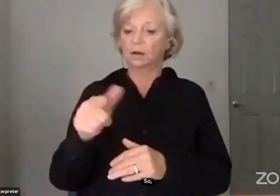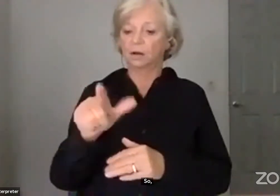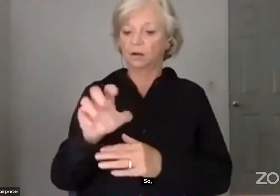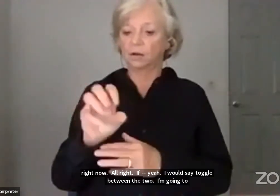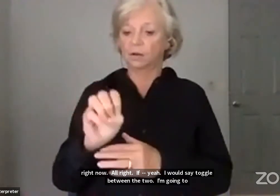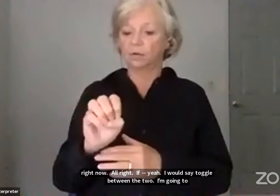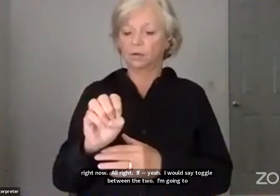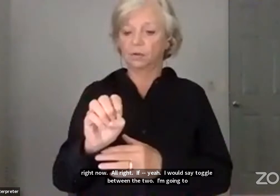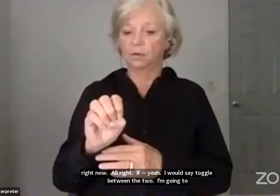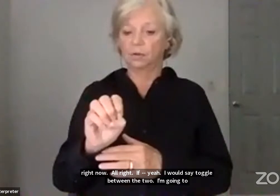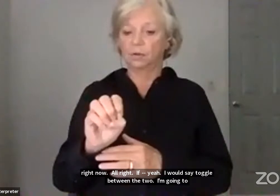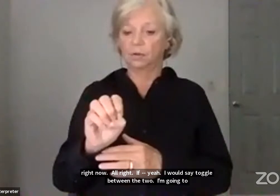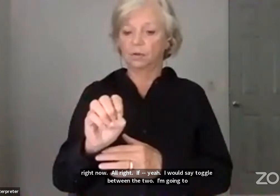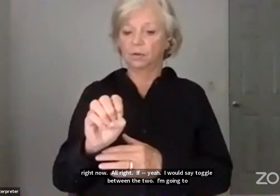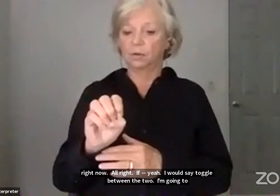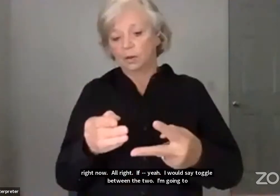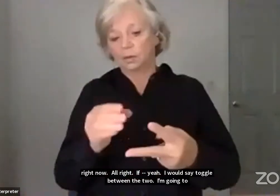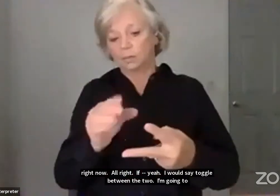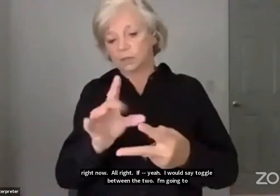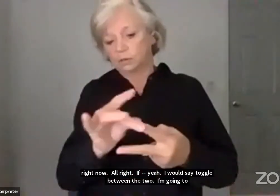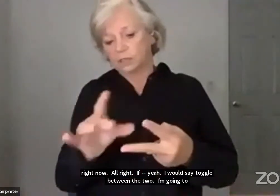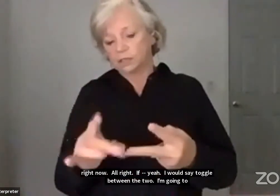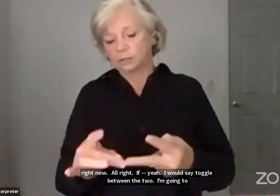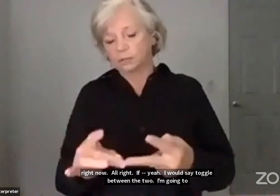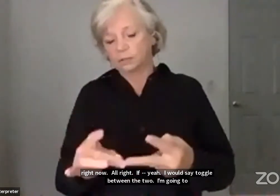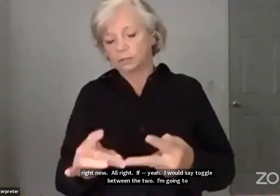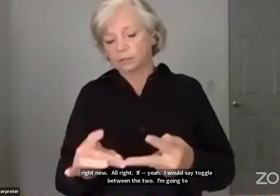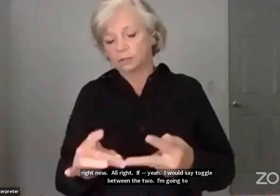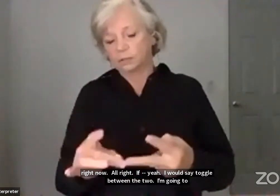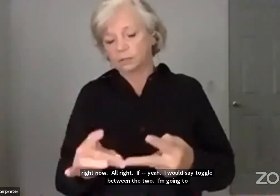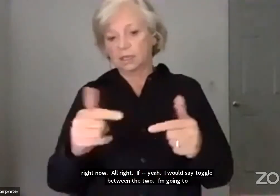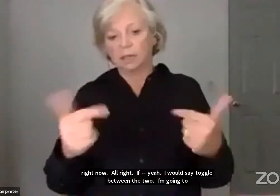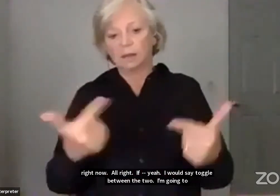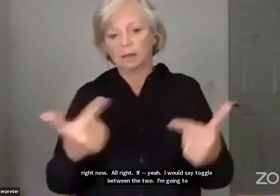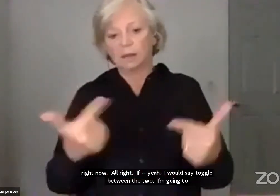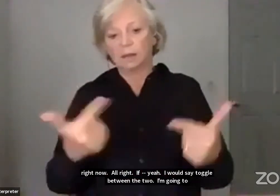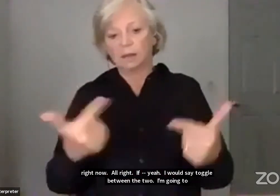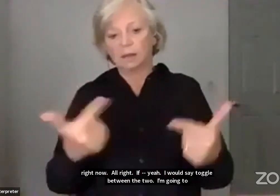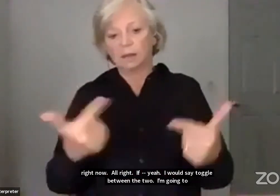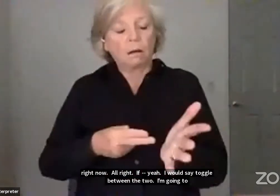options to get the language you speak. My sincere apologies for tonight.